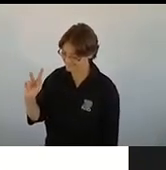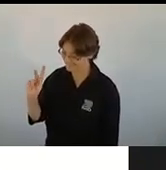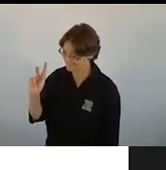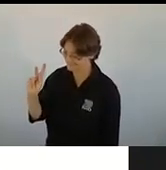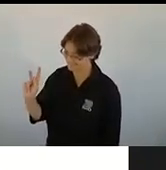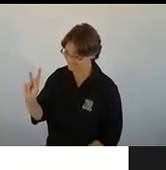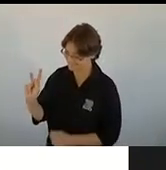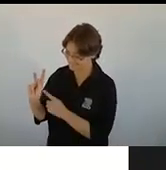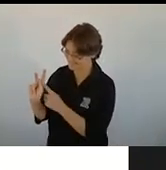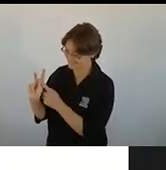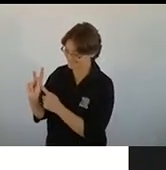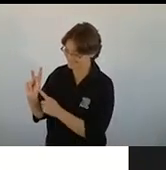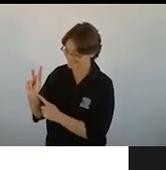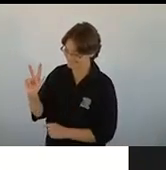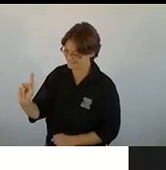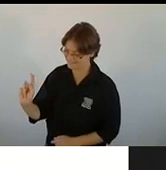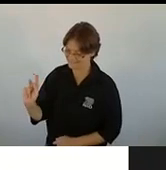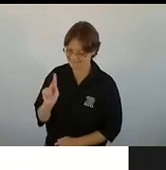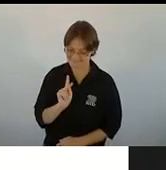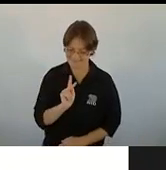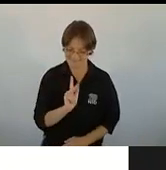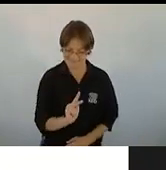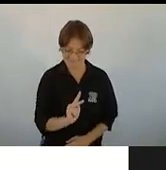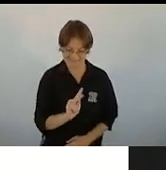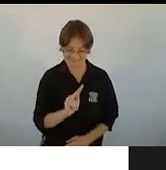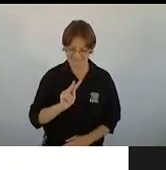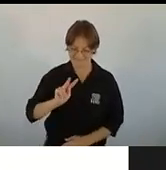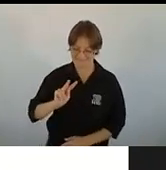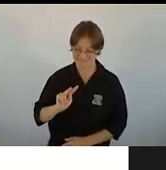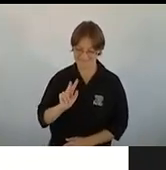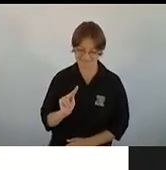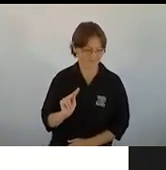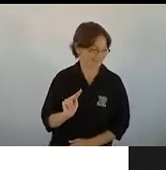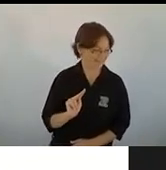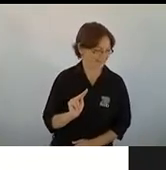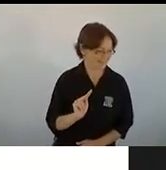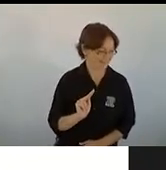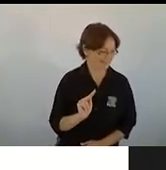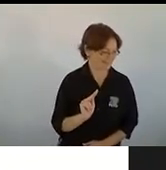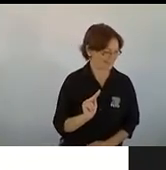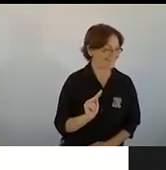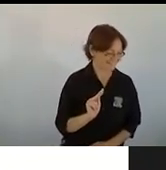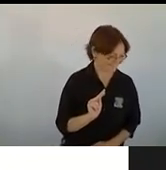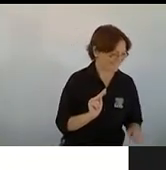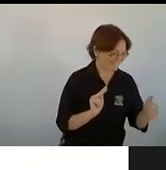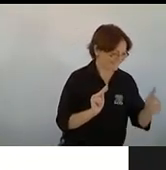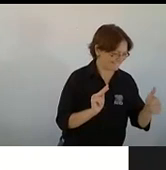K, so you see the middle finger is a little bit in front of the index finger and your thumb is resting against the inside of the middle